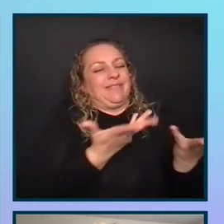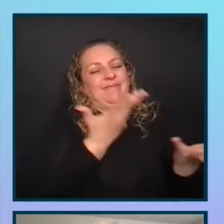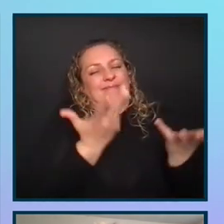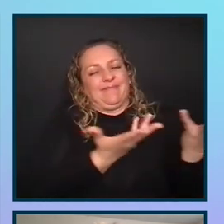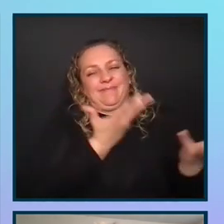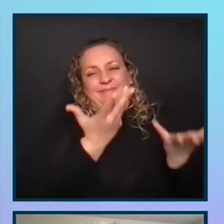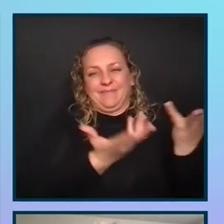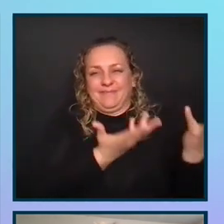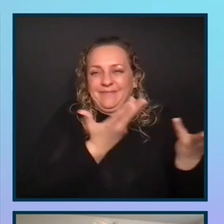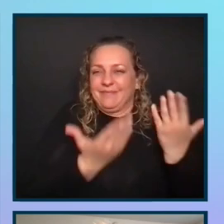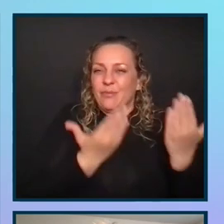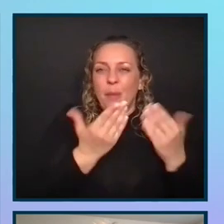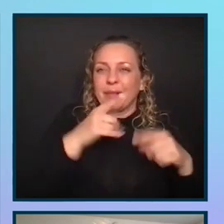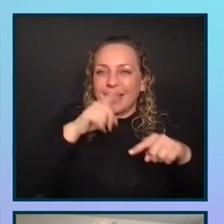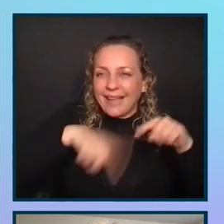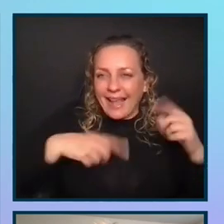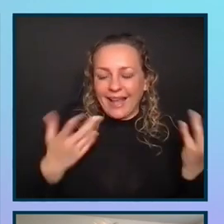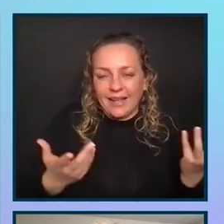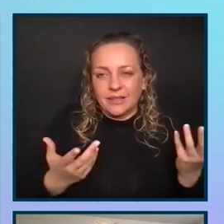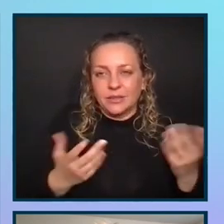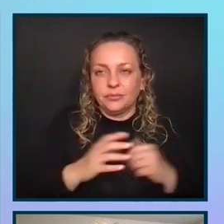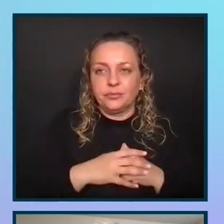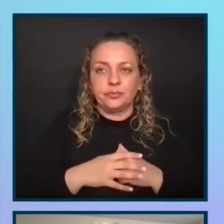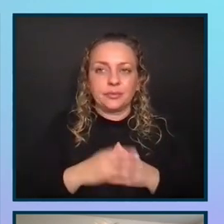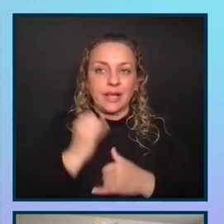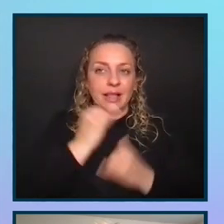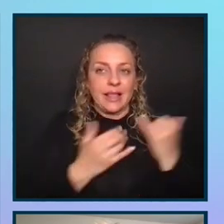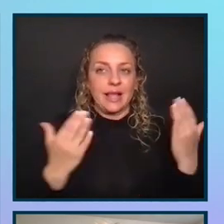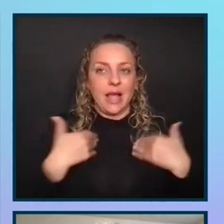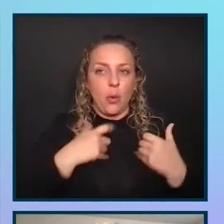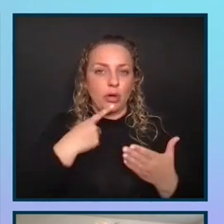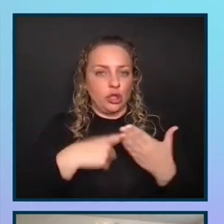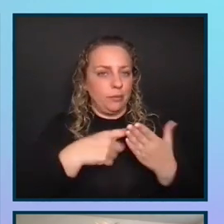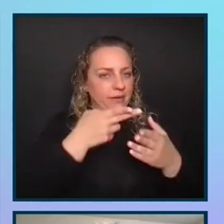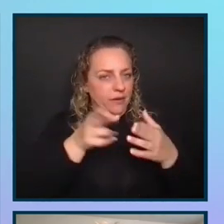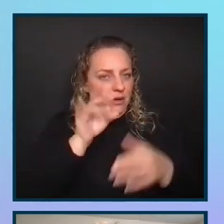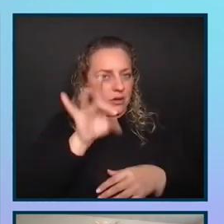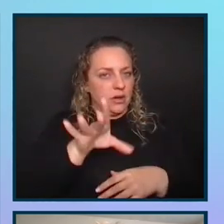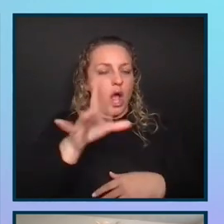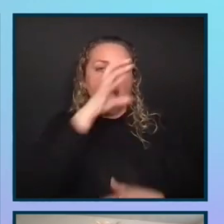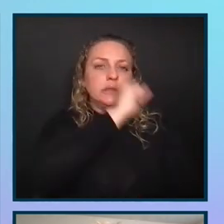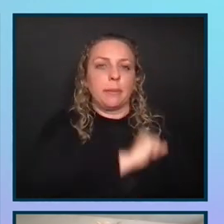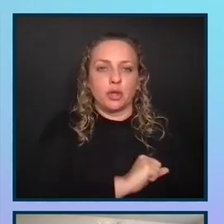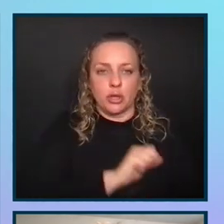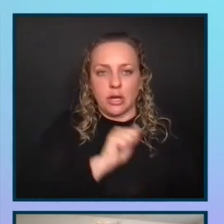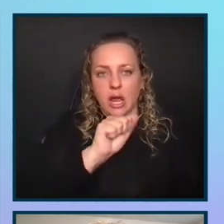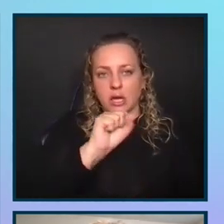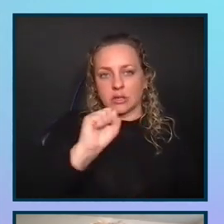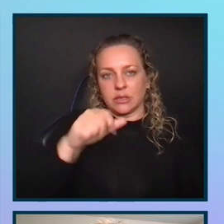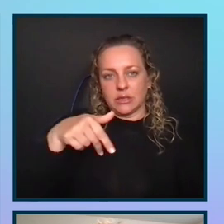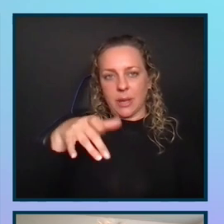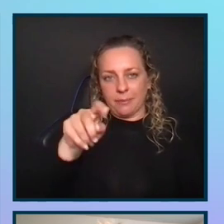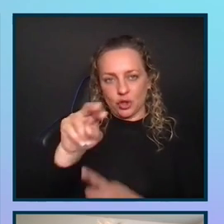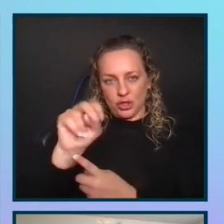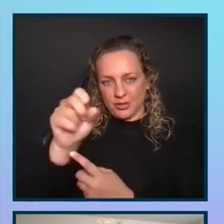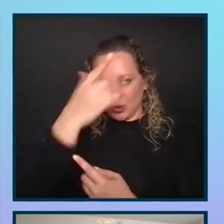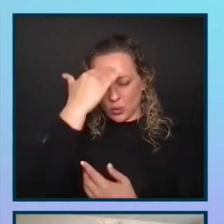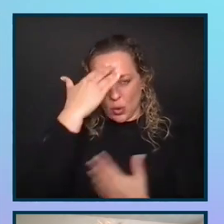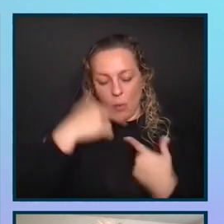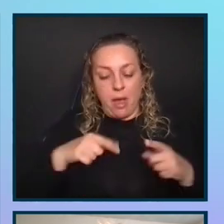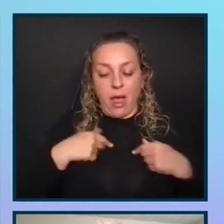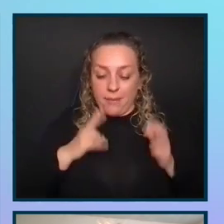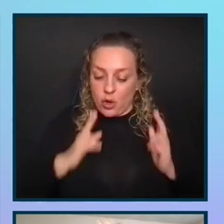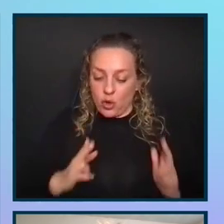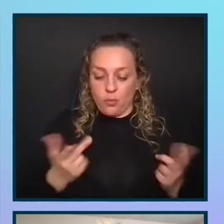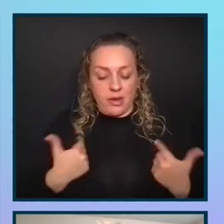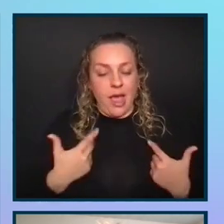it probably can't. The last thing I want to talk about real fast is assumptions. And I know what they say about making assumptions, but I'm a human, and so